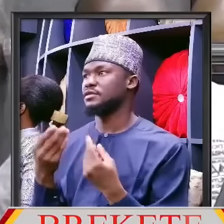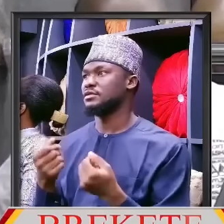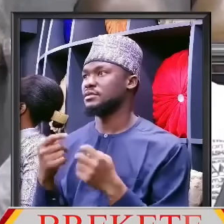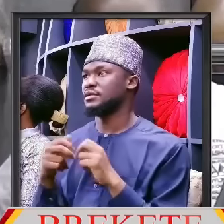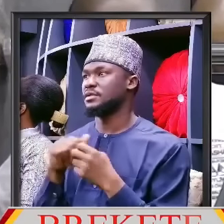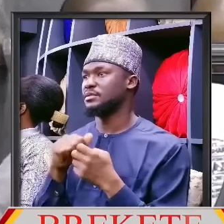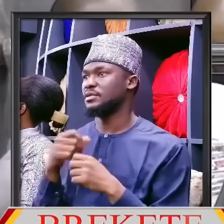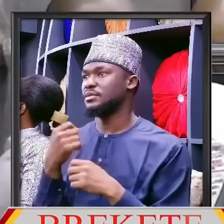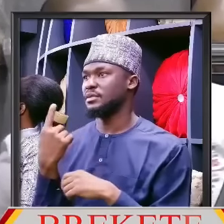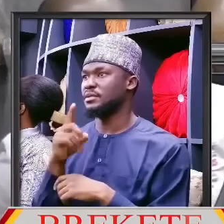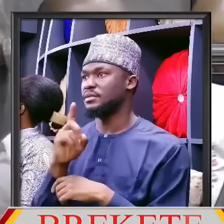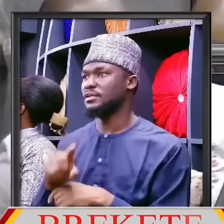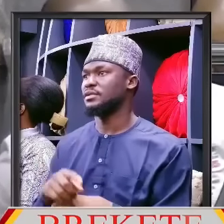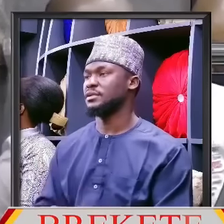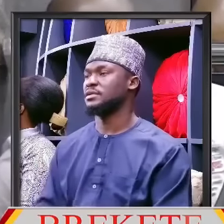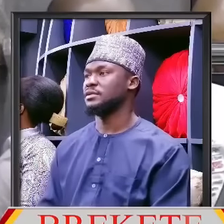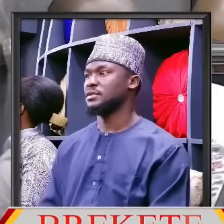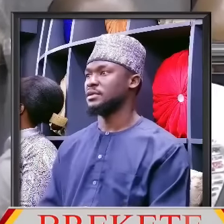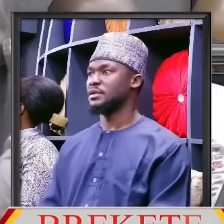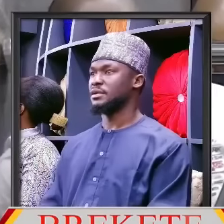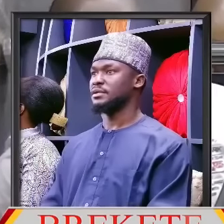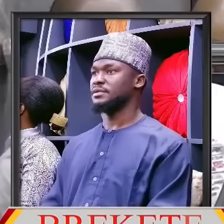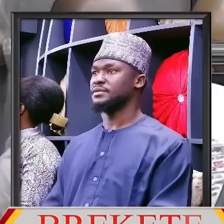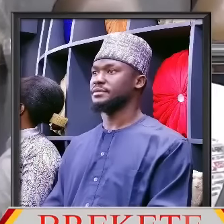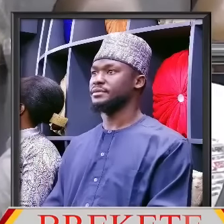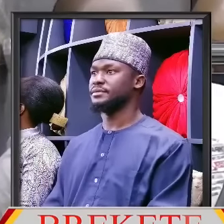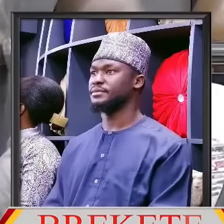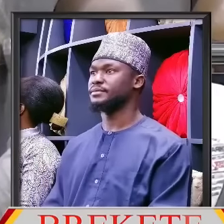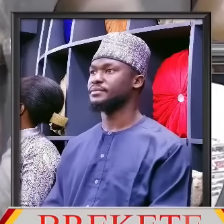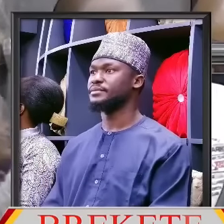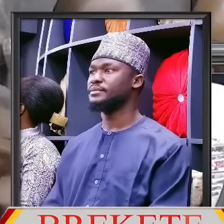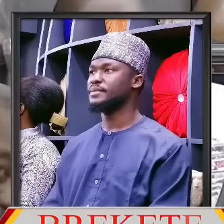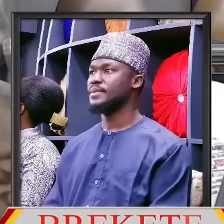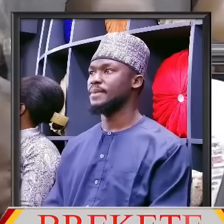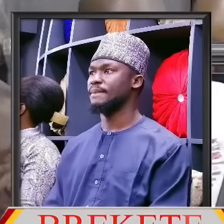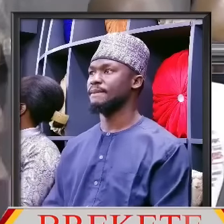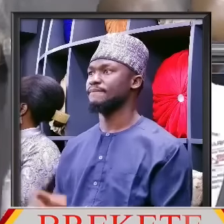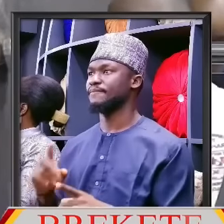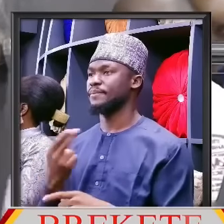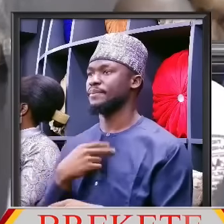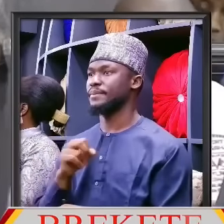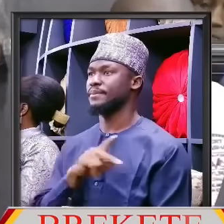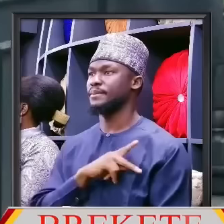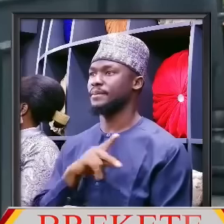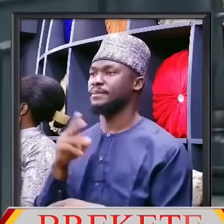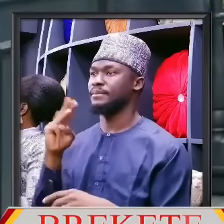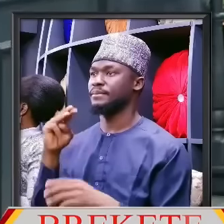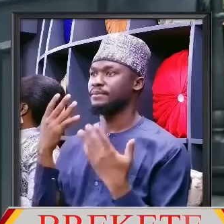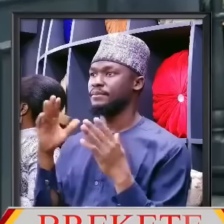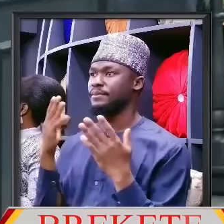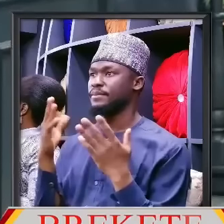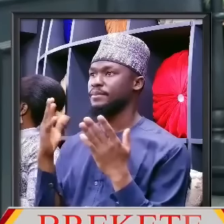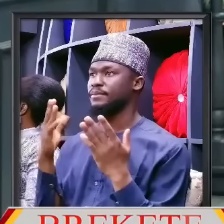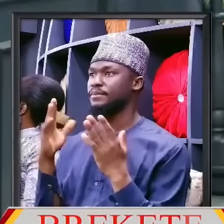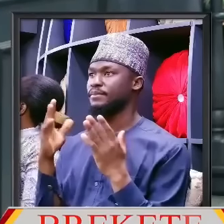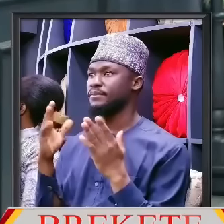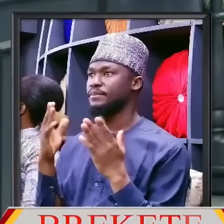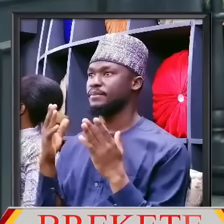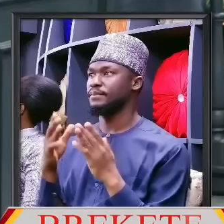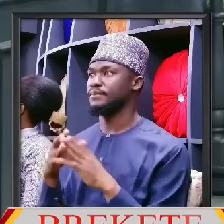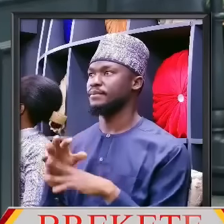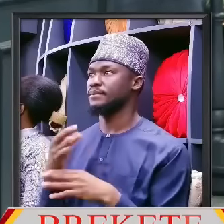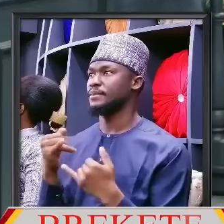hear? Okay, thank you. Thank you. Mekona, appreciate the proverb. So,